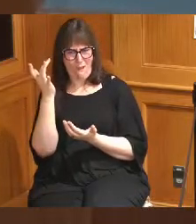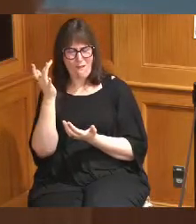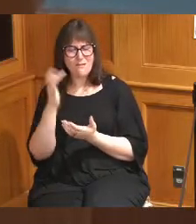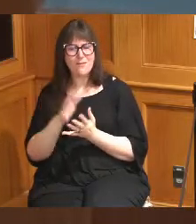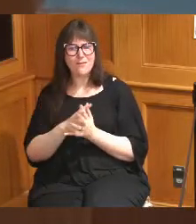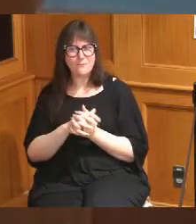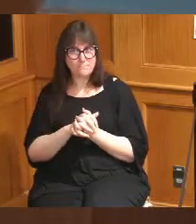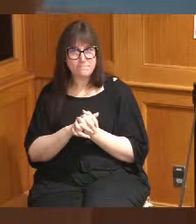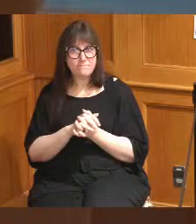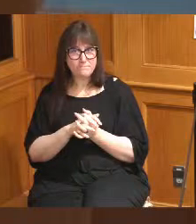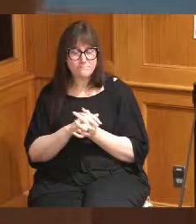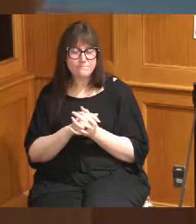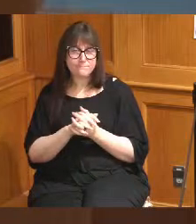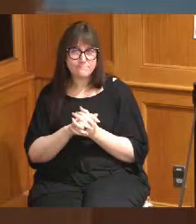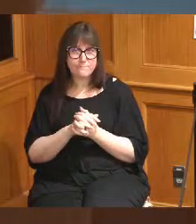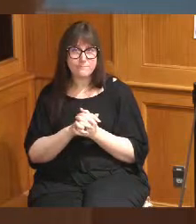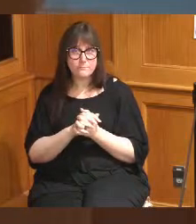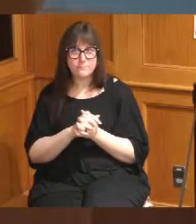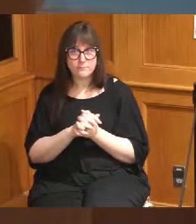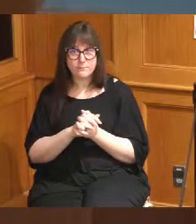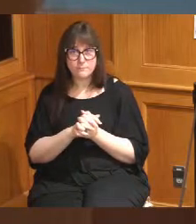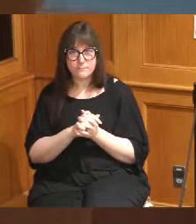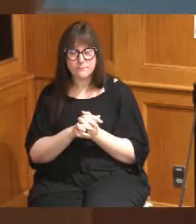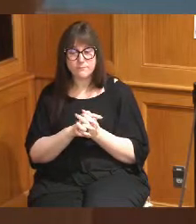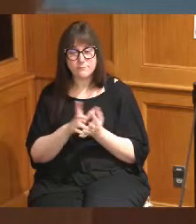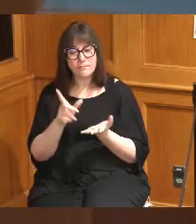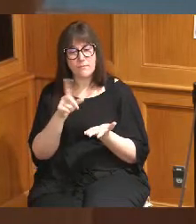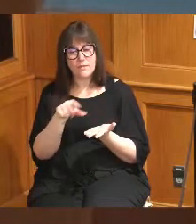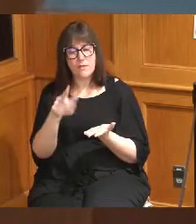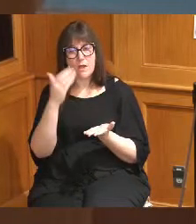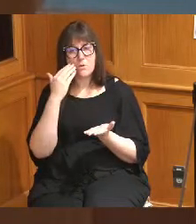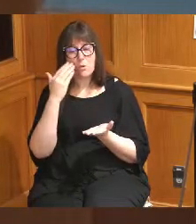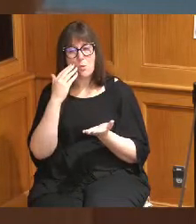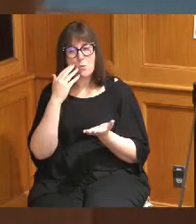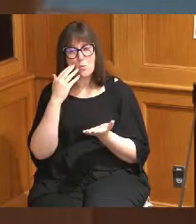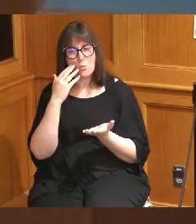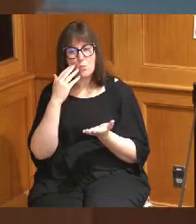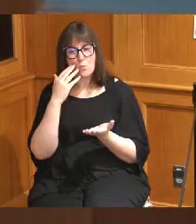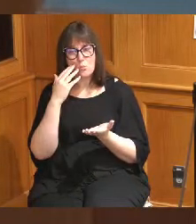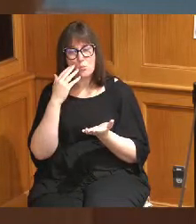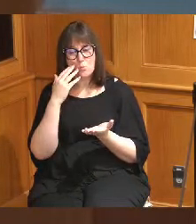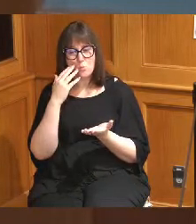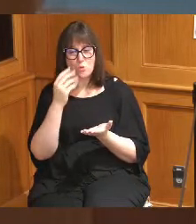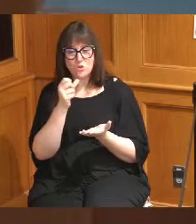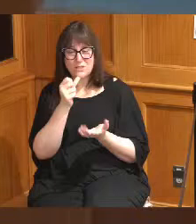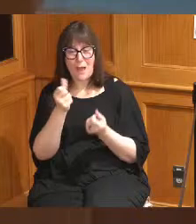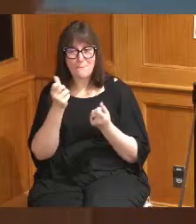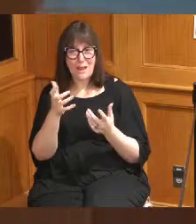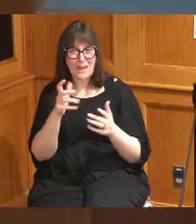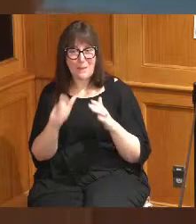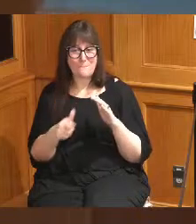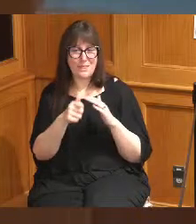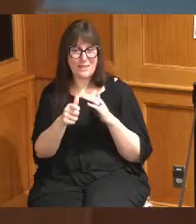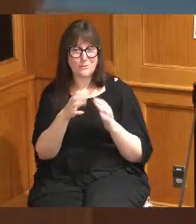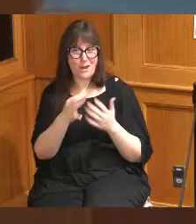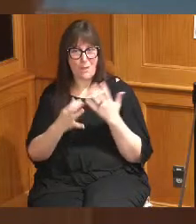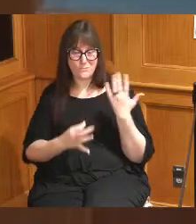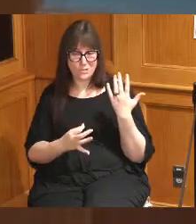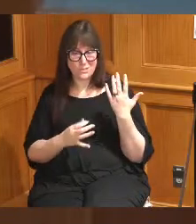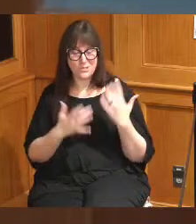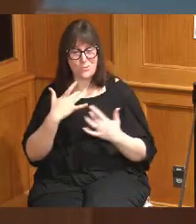that they know there's a lack of placement options. And so typically when